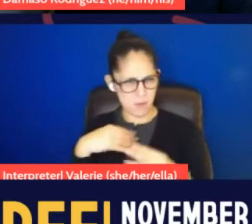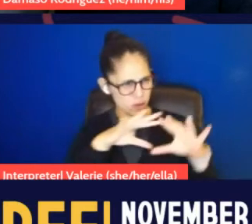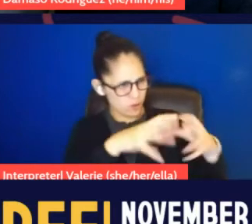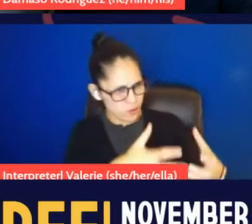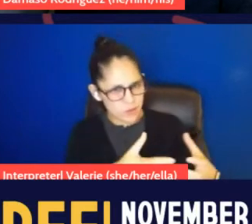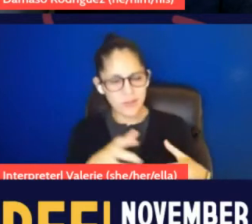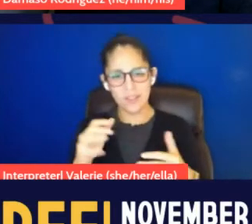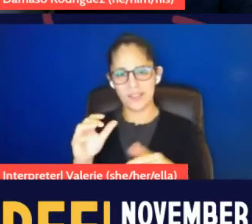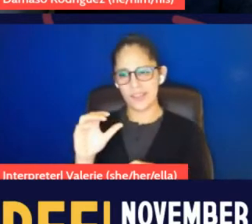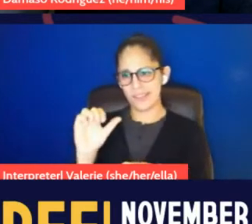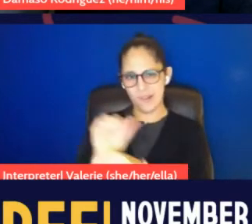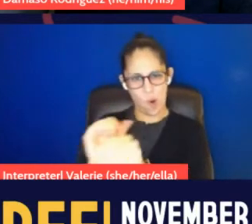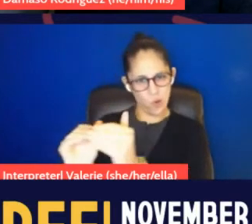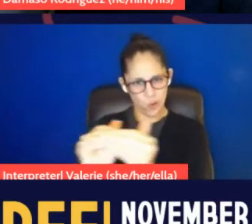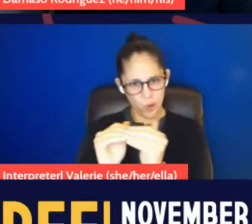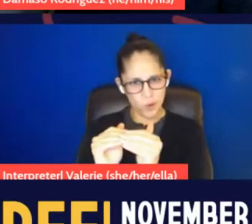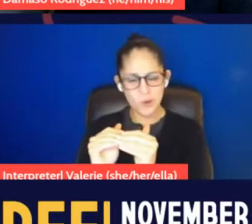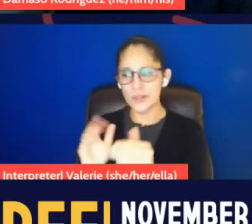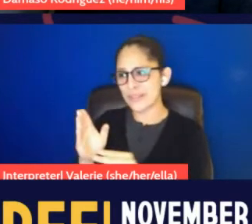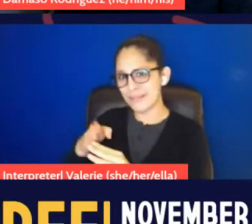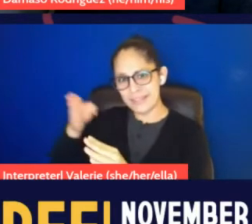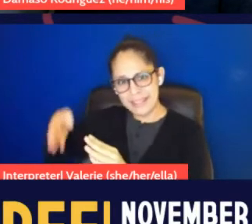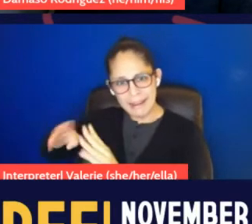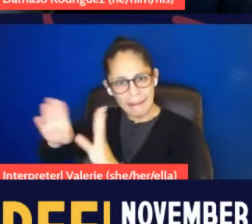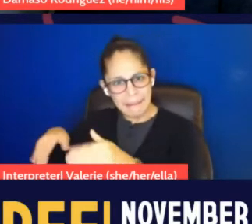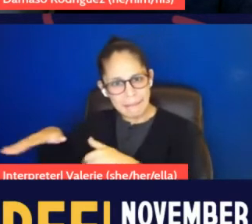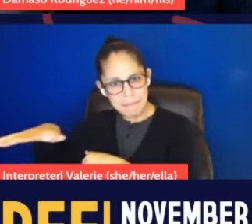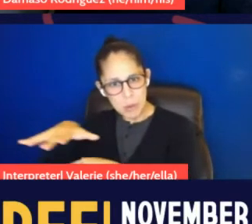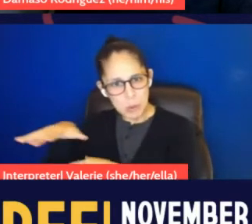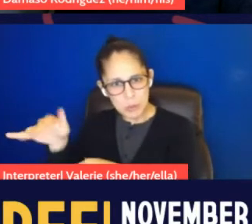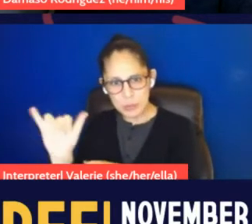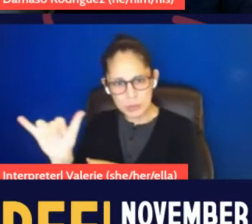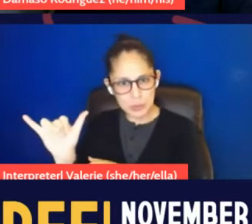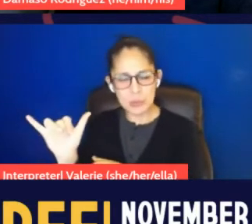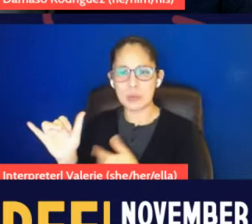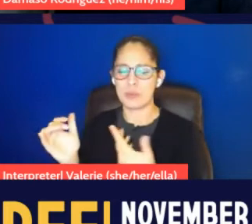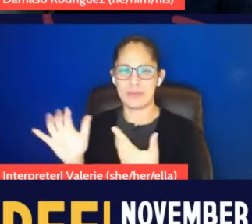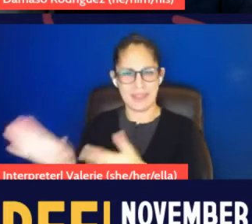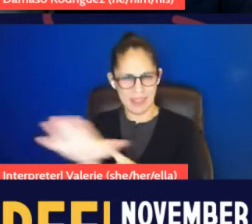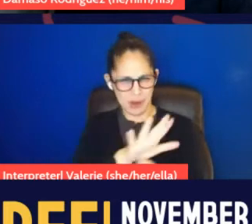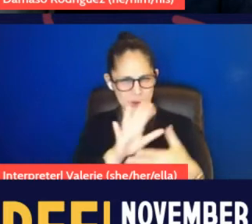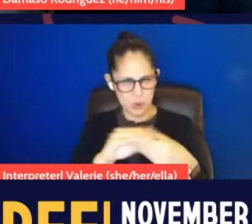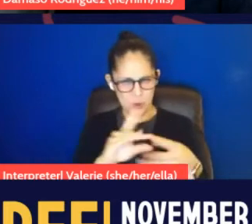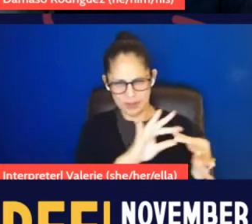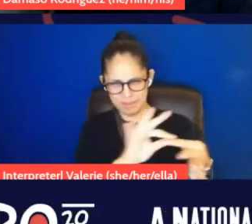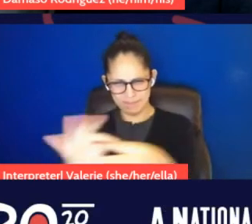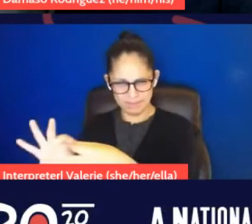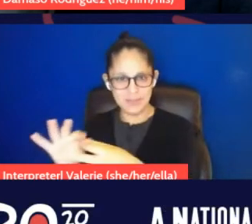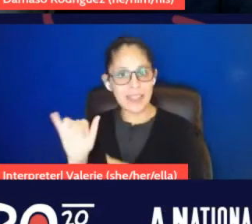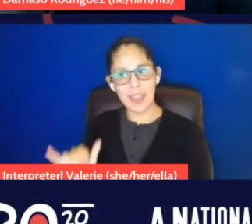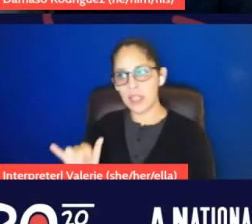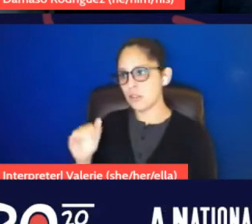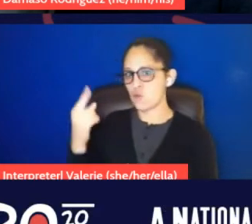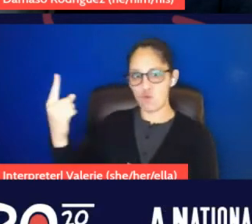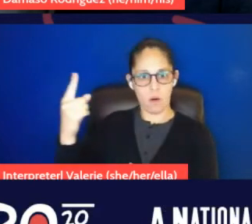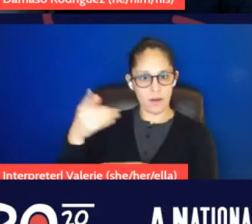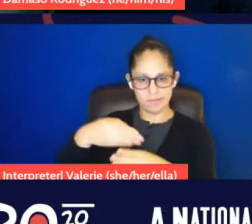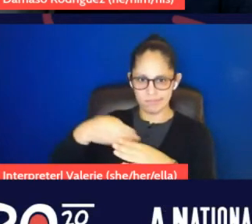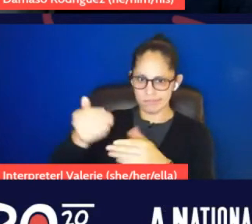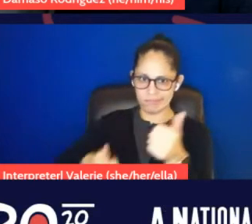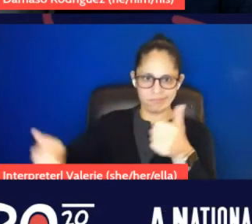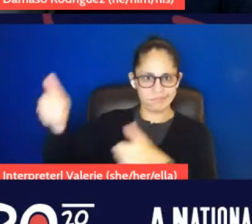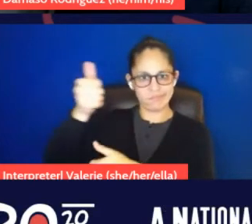neighbors. And that's really, and that has become a major thread of Katamiya Theater's work. And I would say since